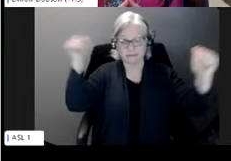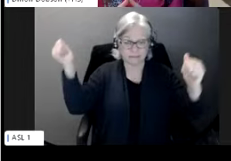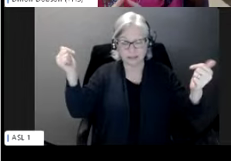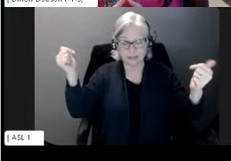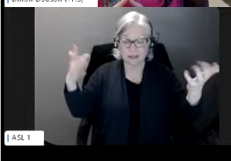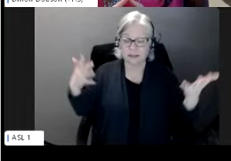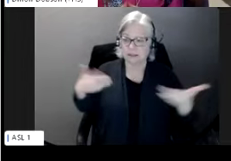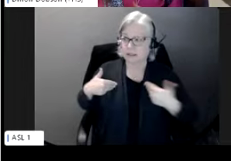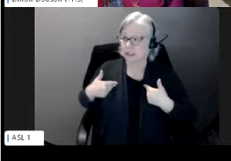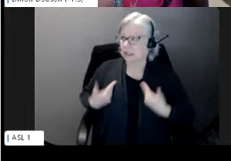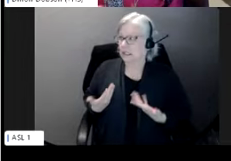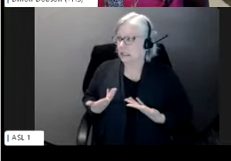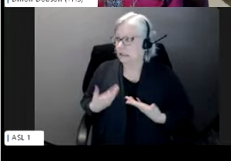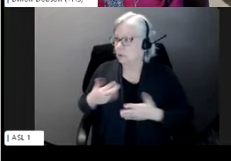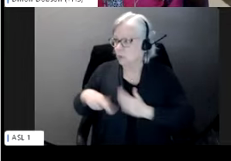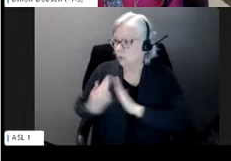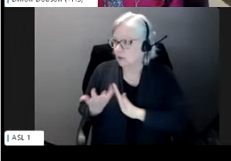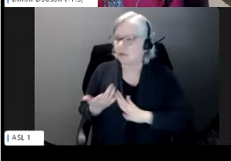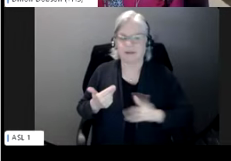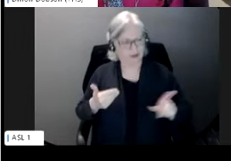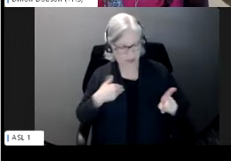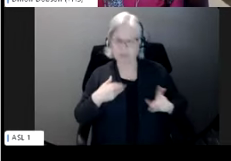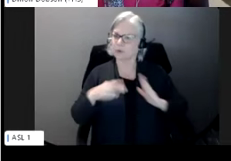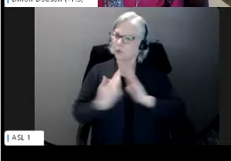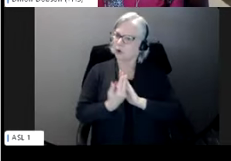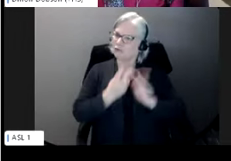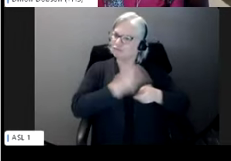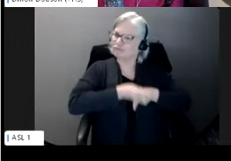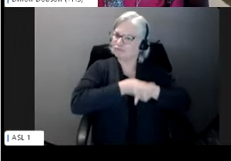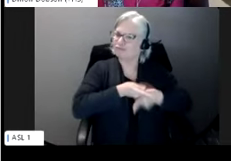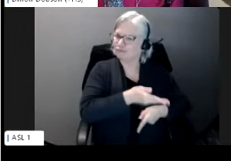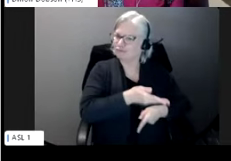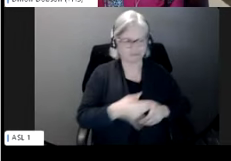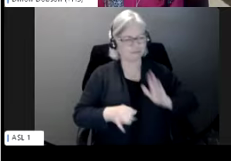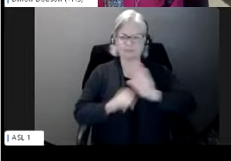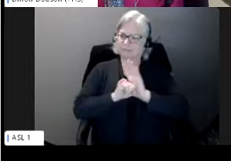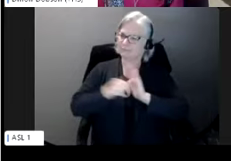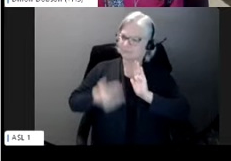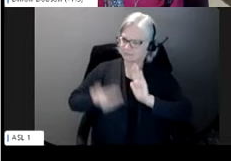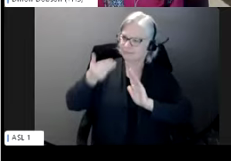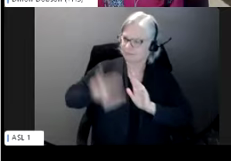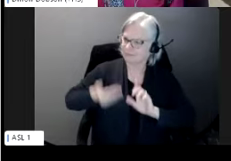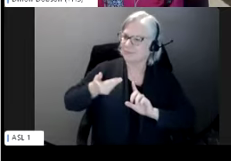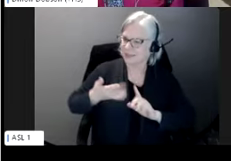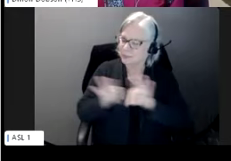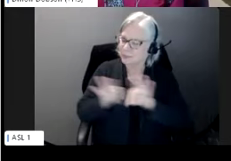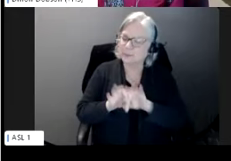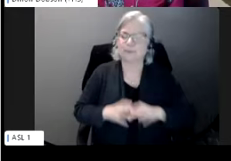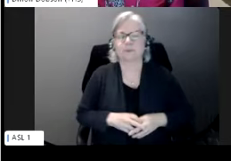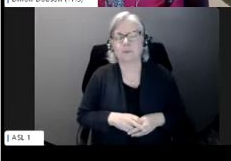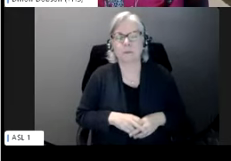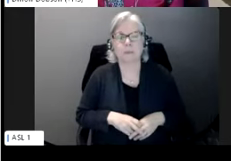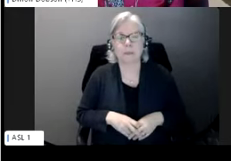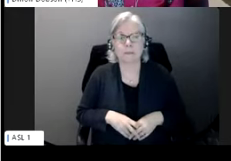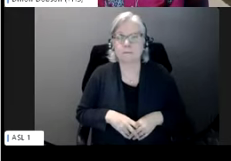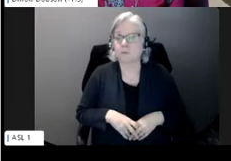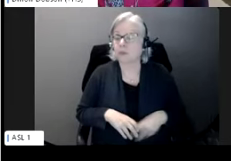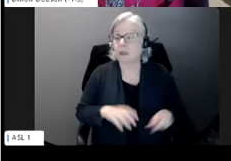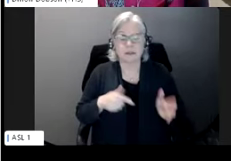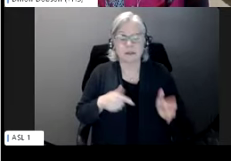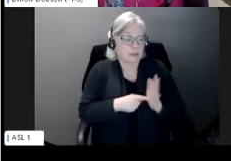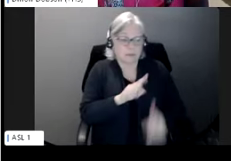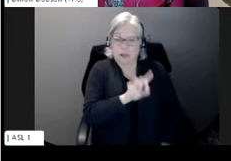so again, having that role and that sense of identity can be really important. And the other thing is that, they might be our sole companion.